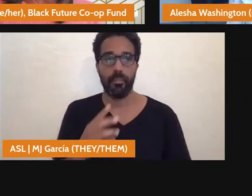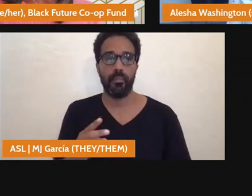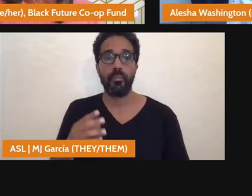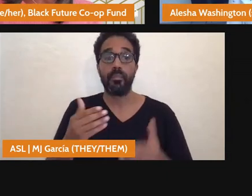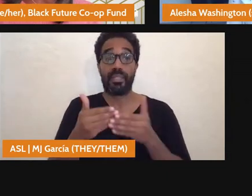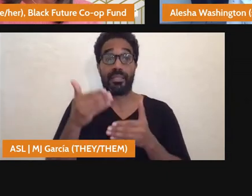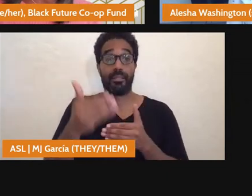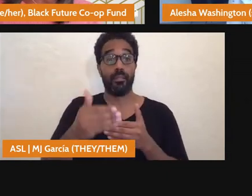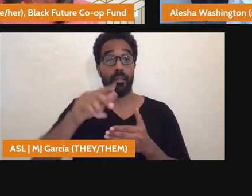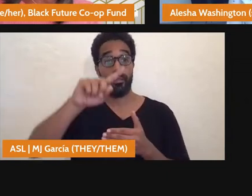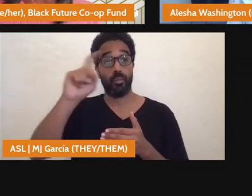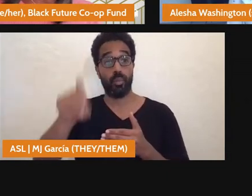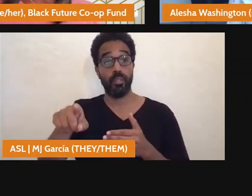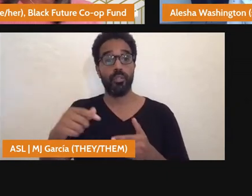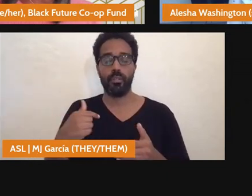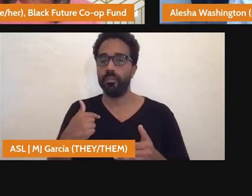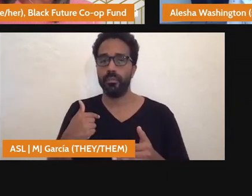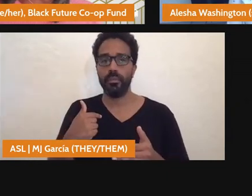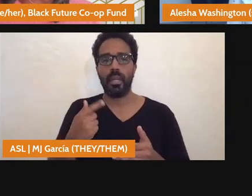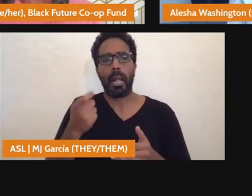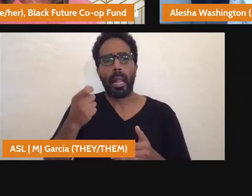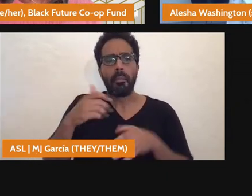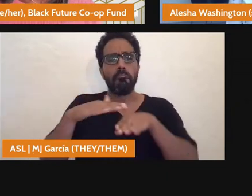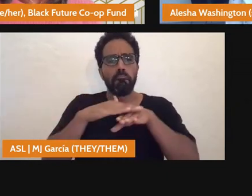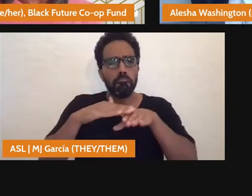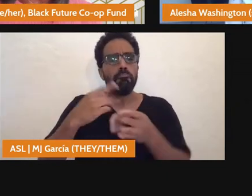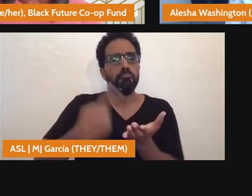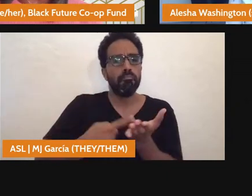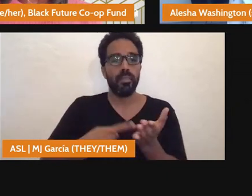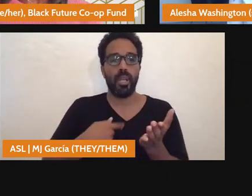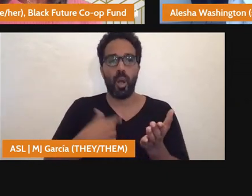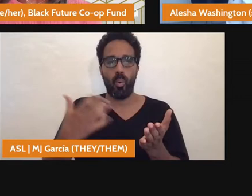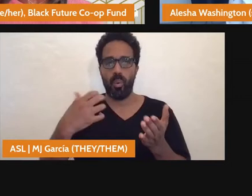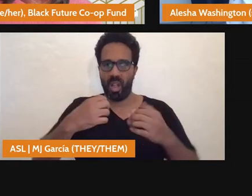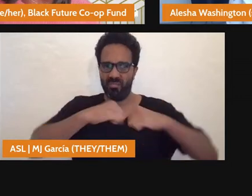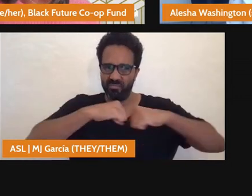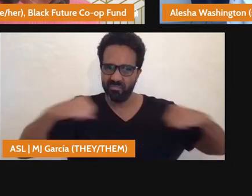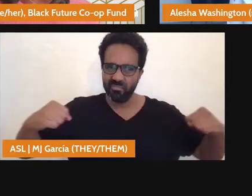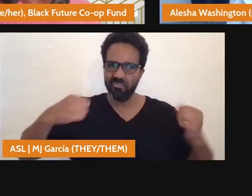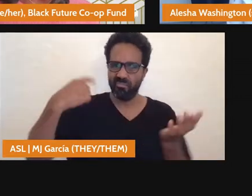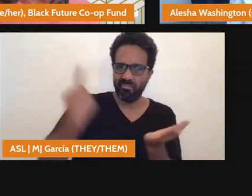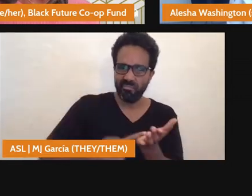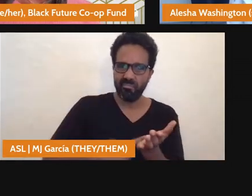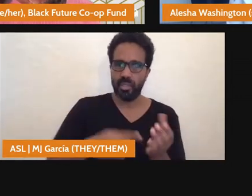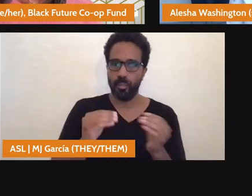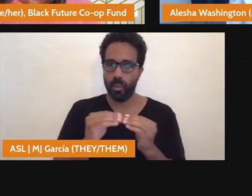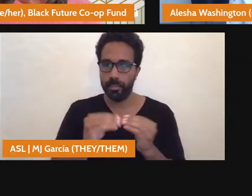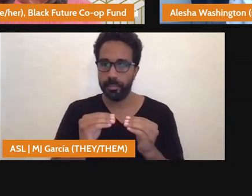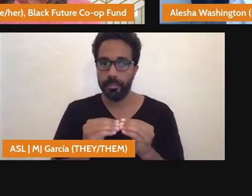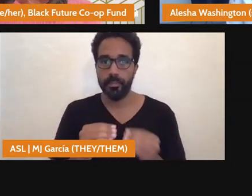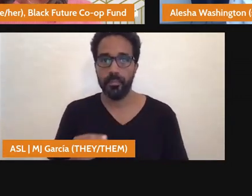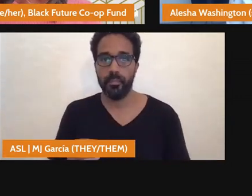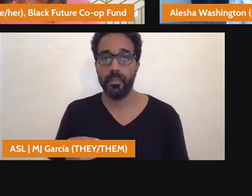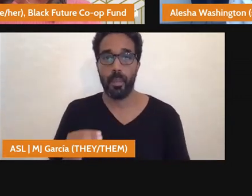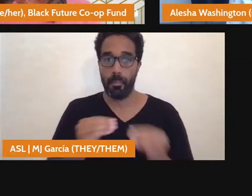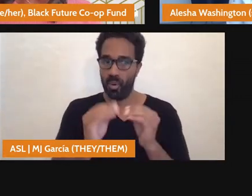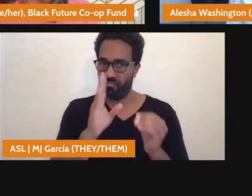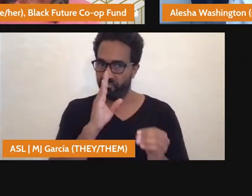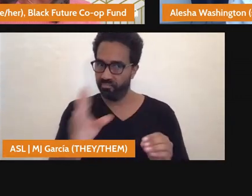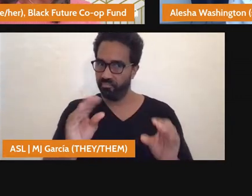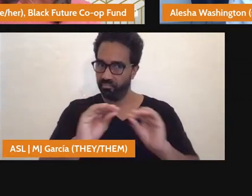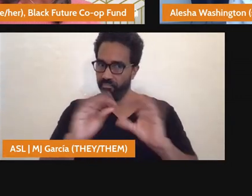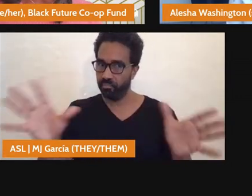next question, and we've kind of jumped into it, but I just want to pause and be more direct. We've already started to give